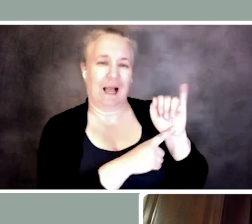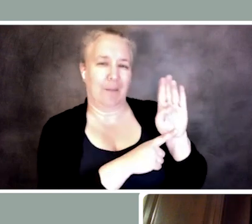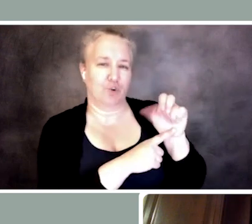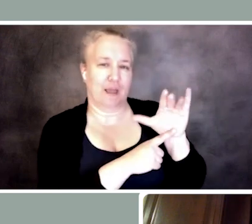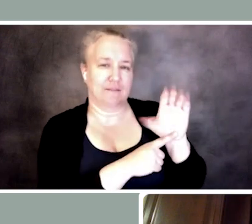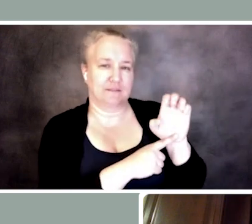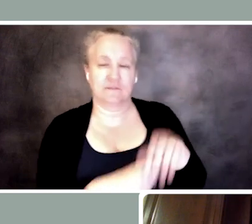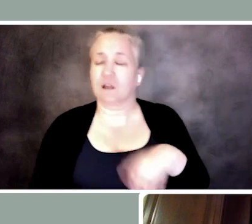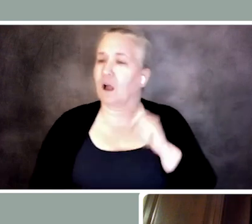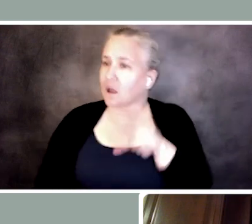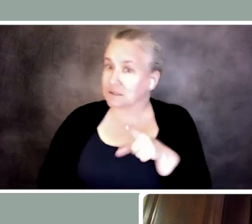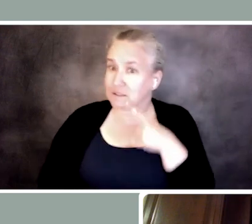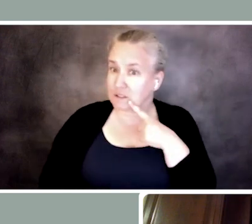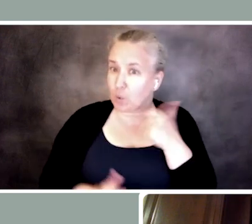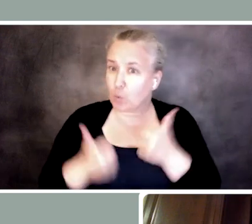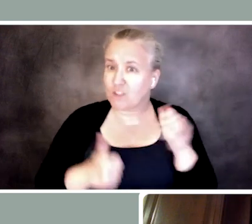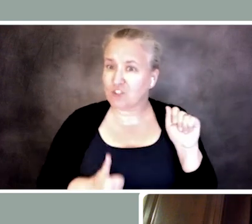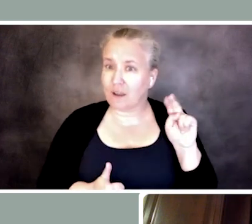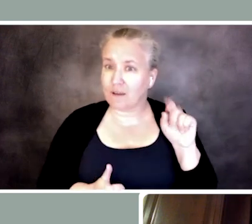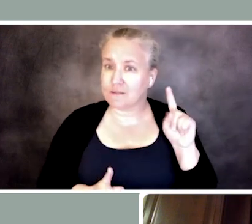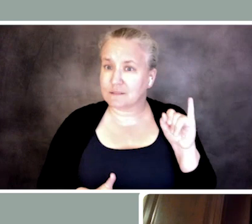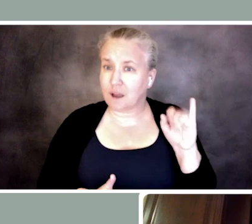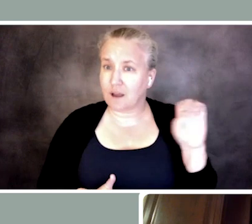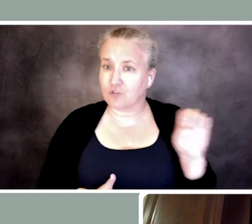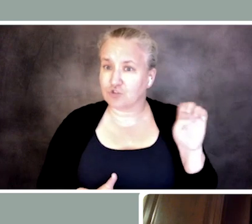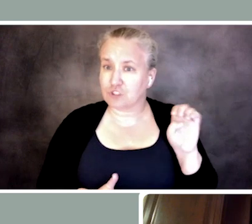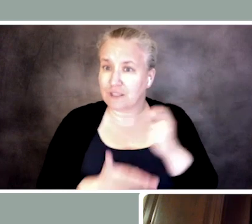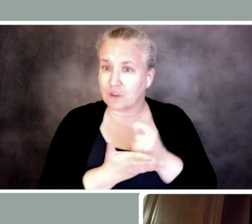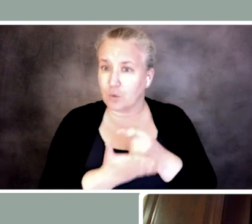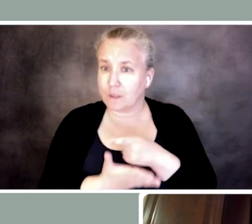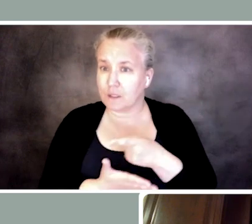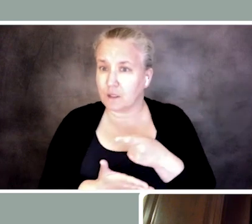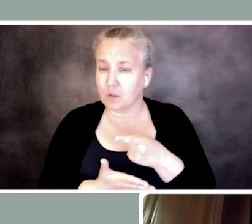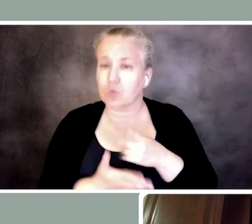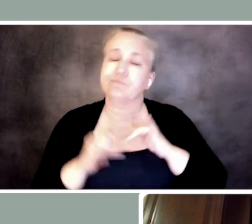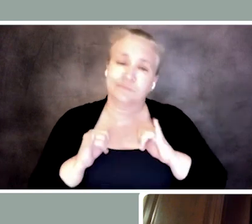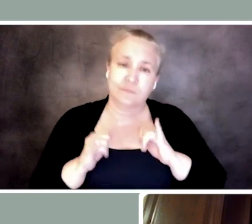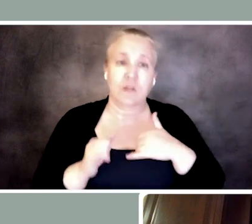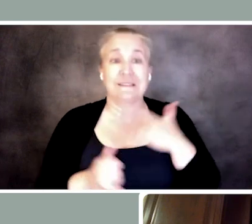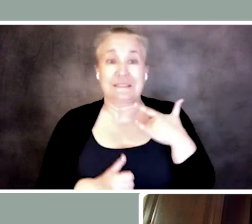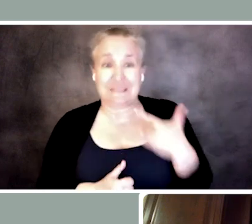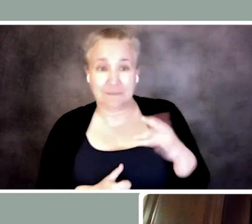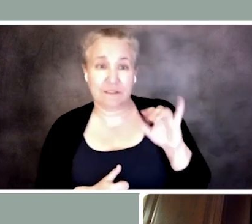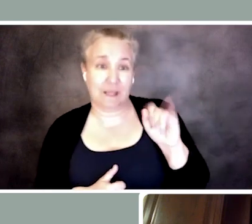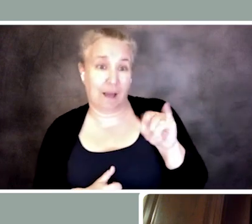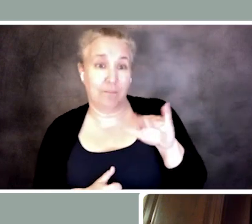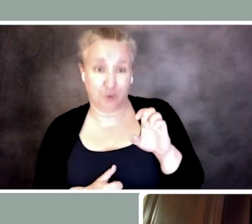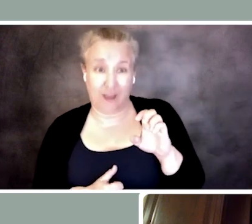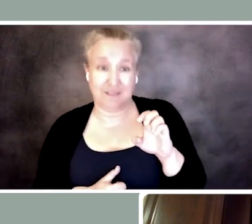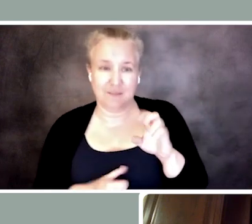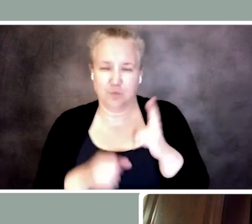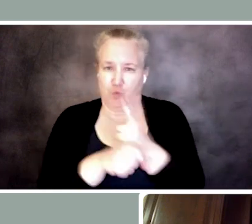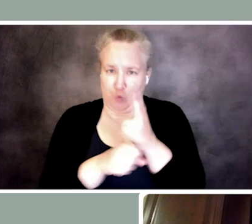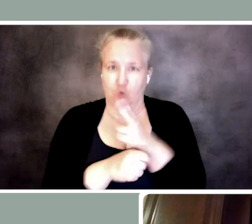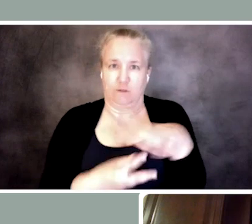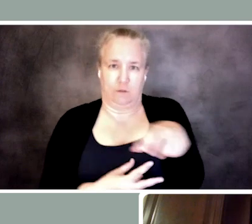did they say which anti-estrogen therapy they're on with Ibrance? So typically, Ibrance or palbociclib is used in